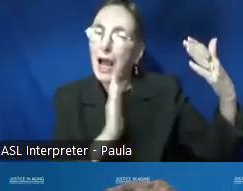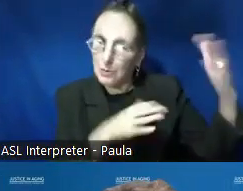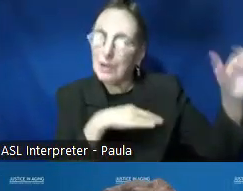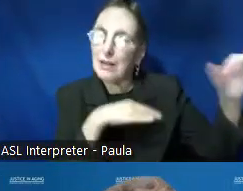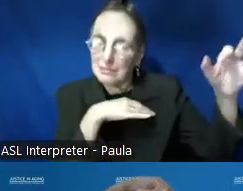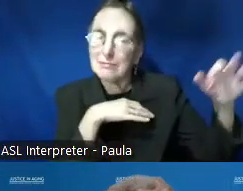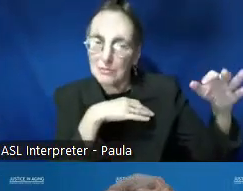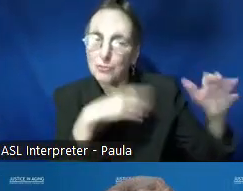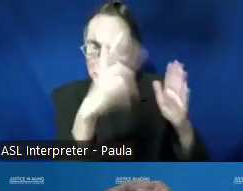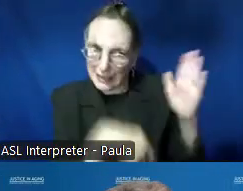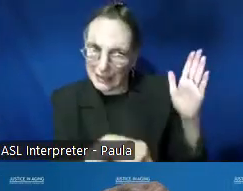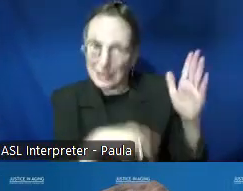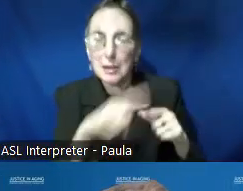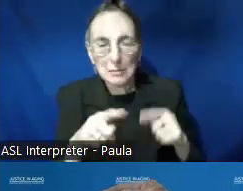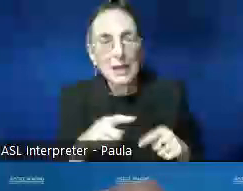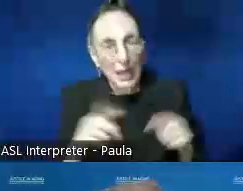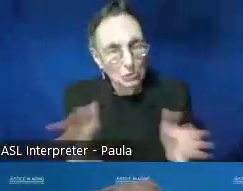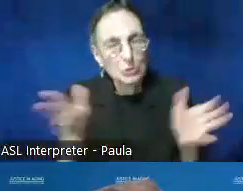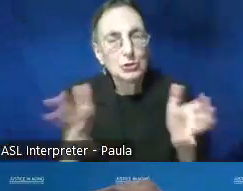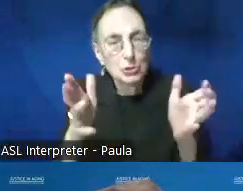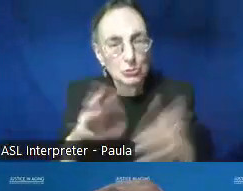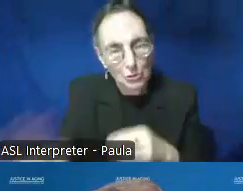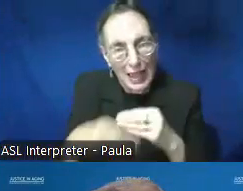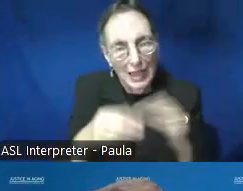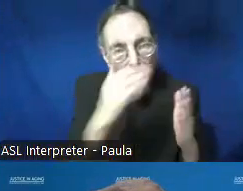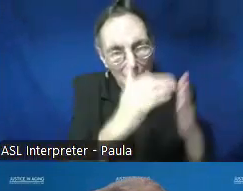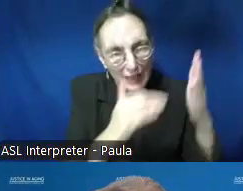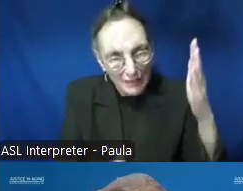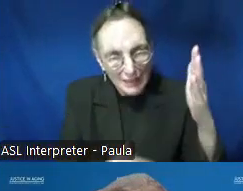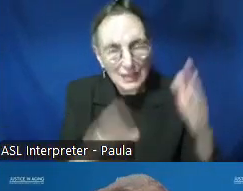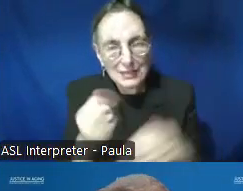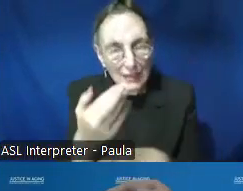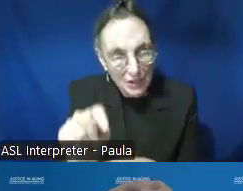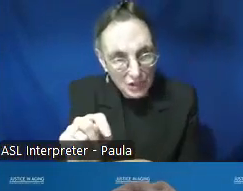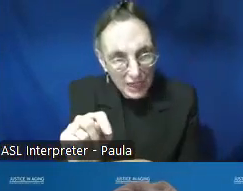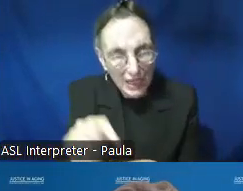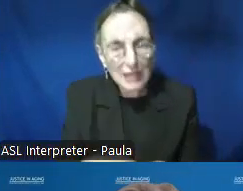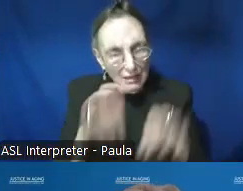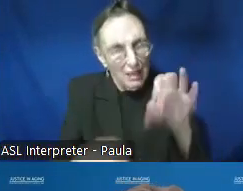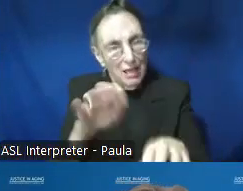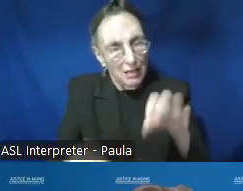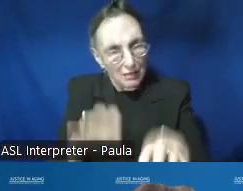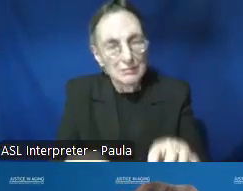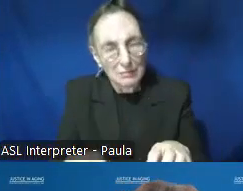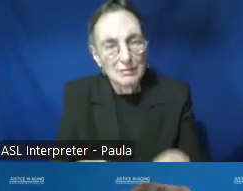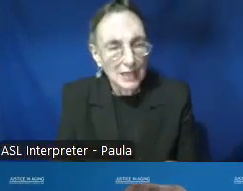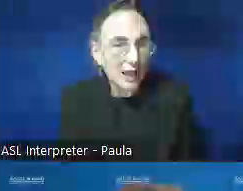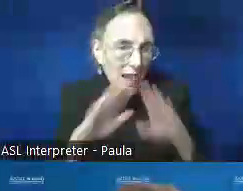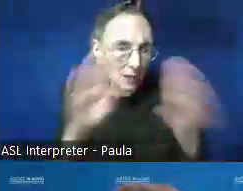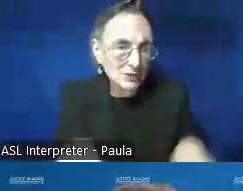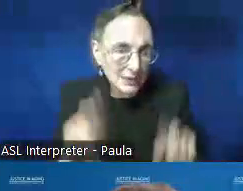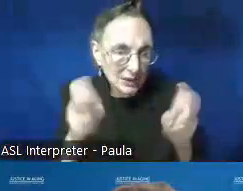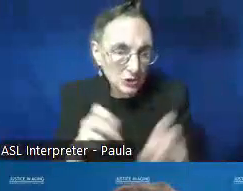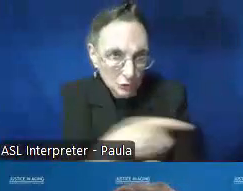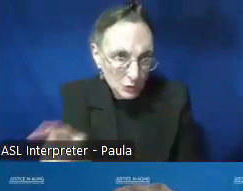list in the chat by just listing some of the housing issues that you are seeing. But first and